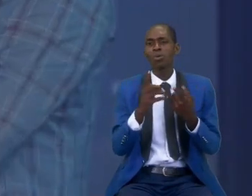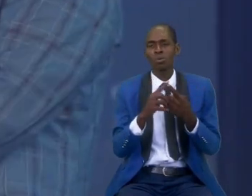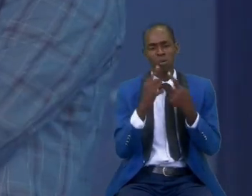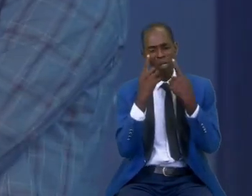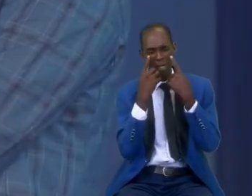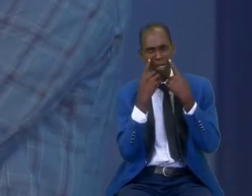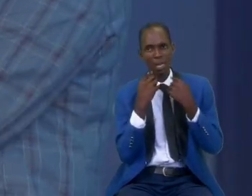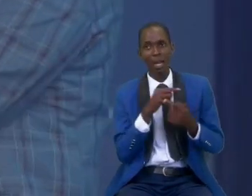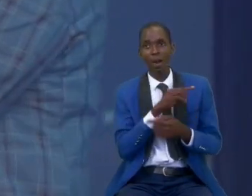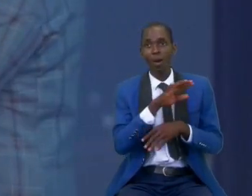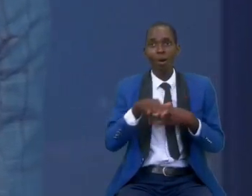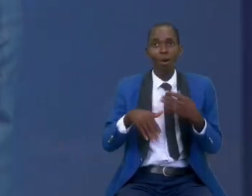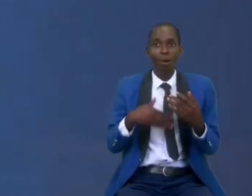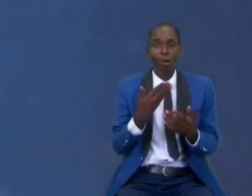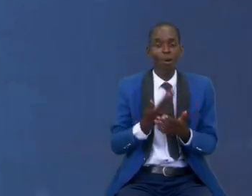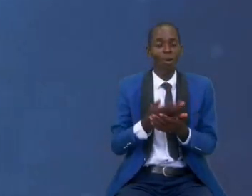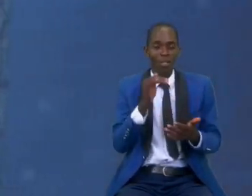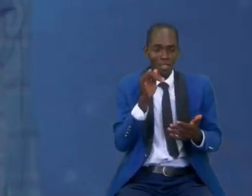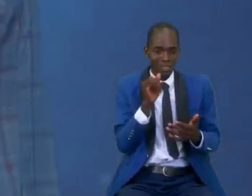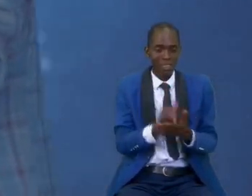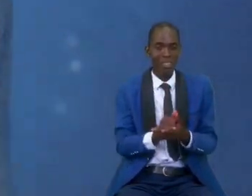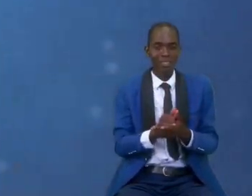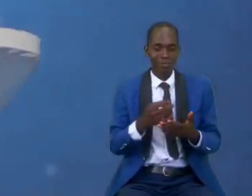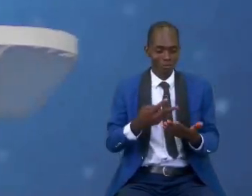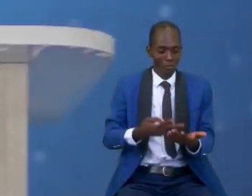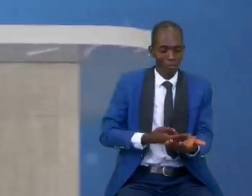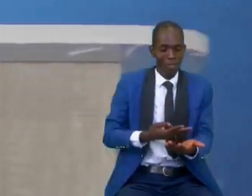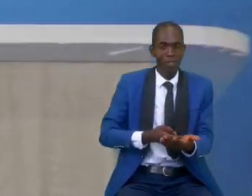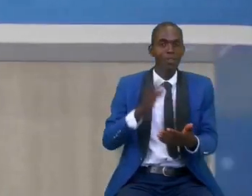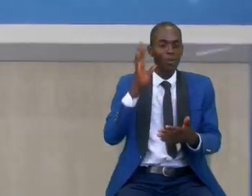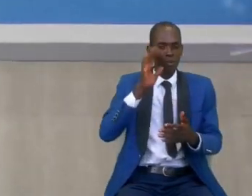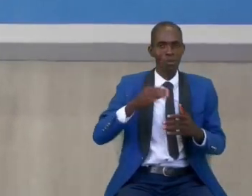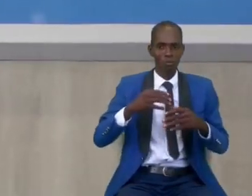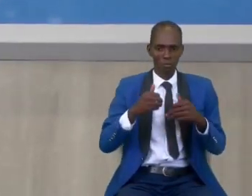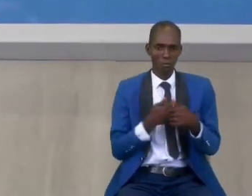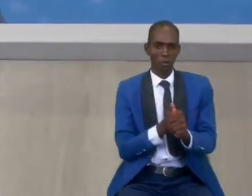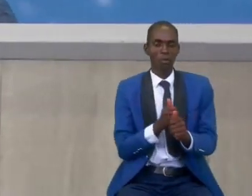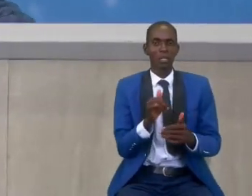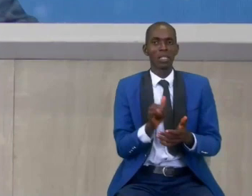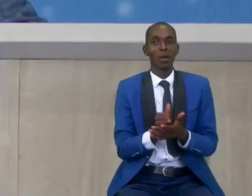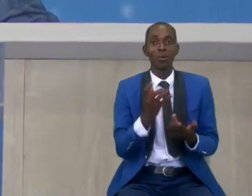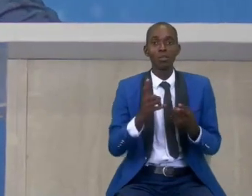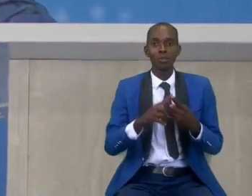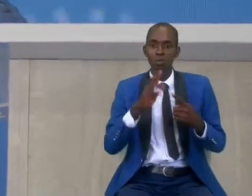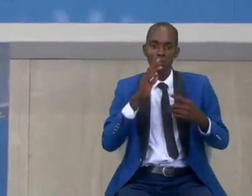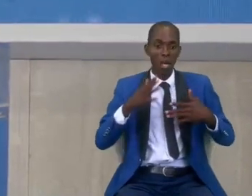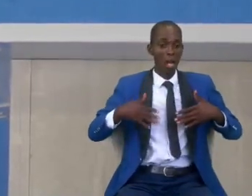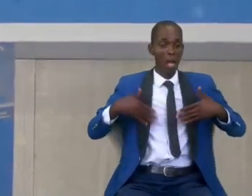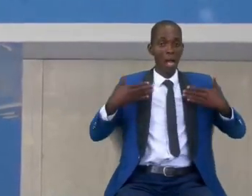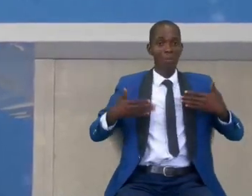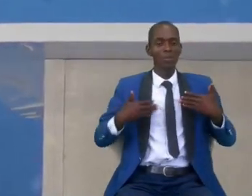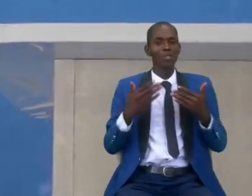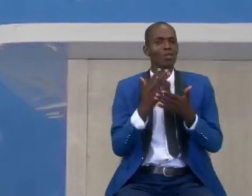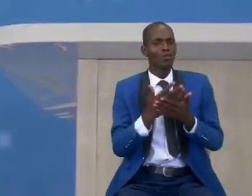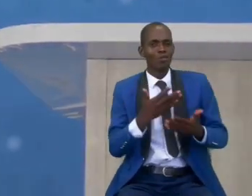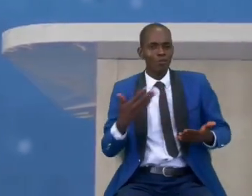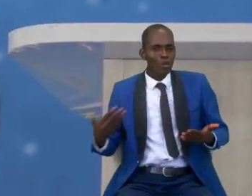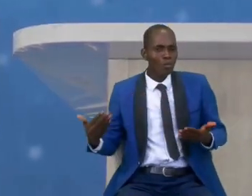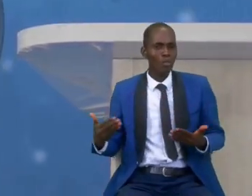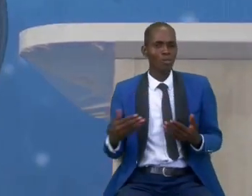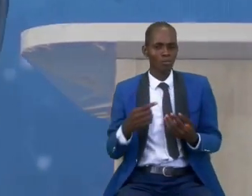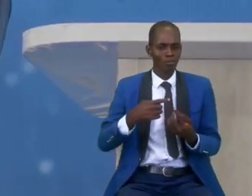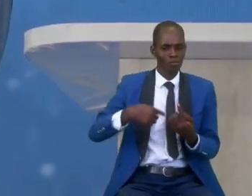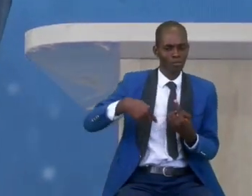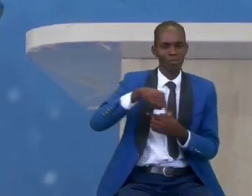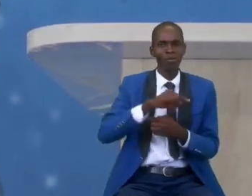when he wants to cheer up, and he said, I'm happy, something turns the motion and the actions of all